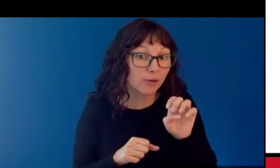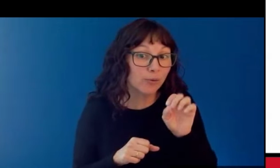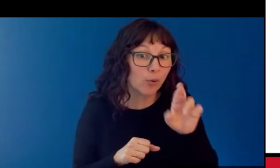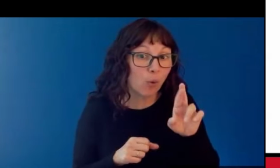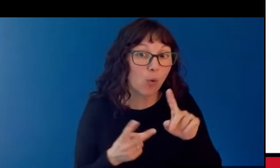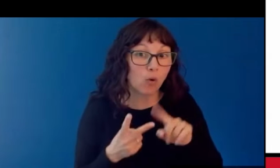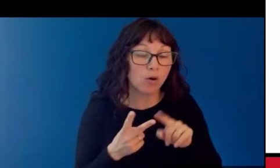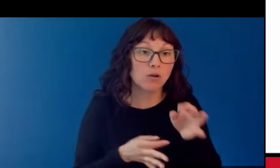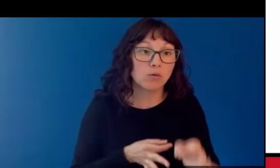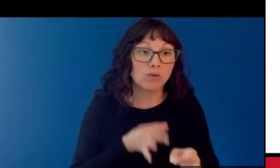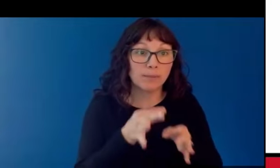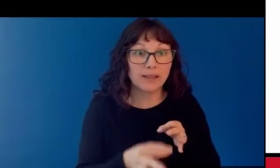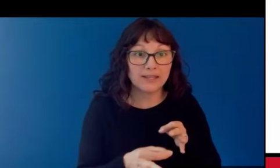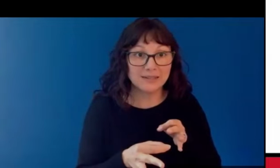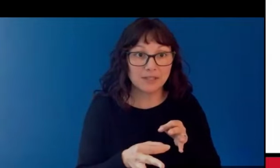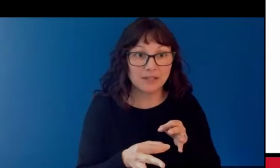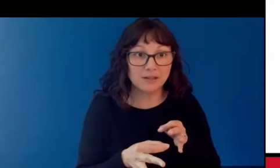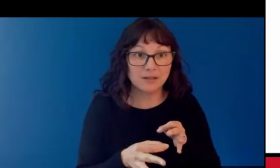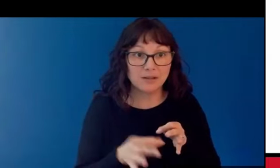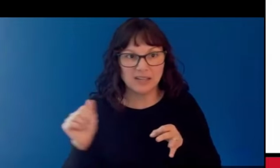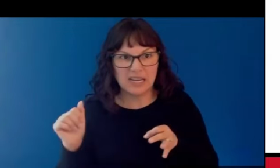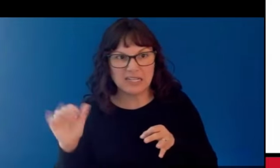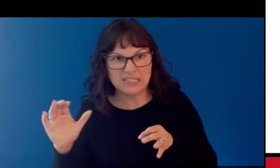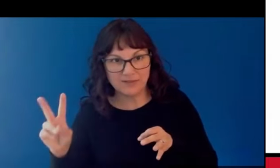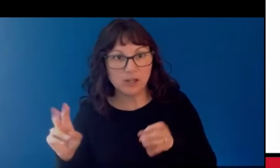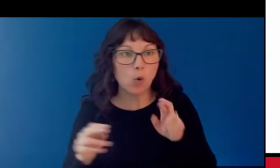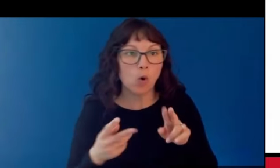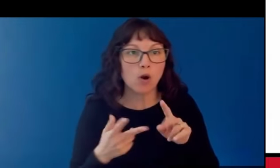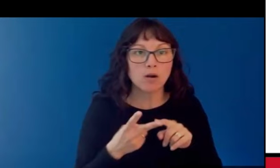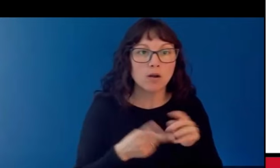replacement cost value for your property.